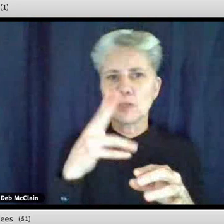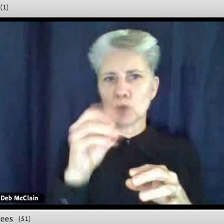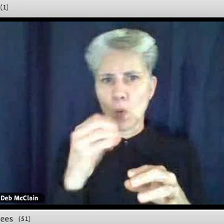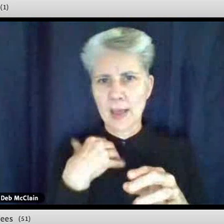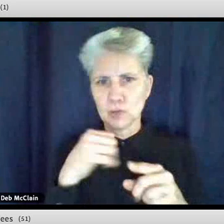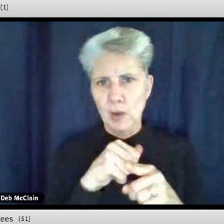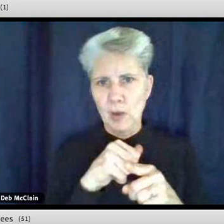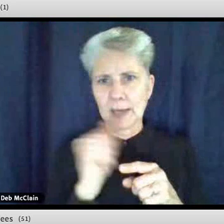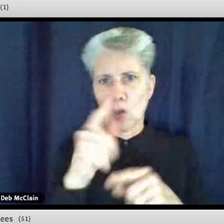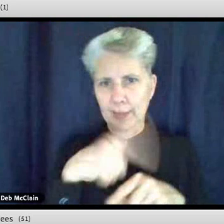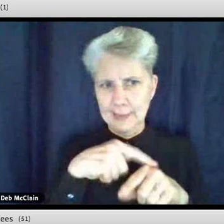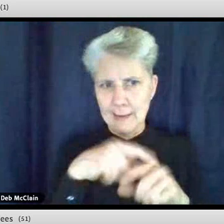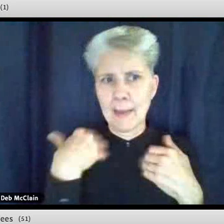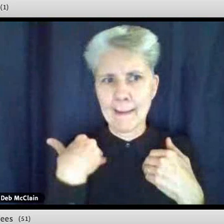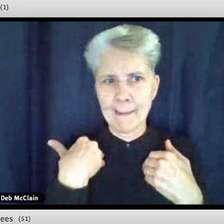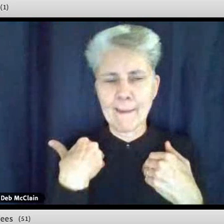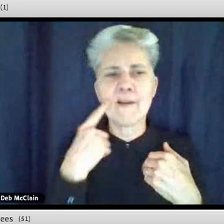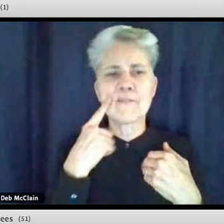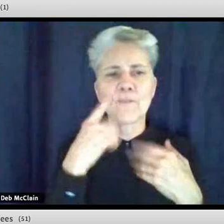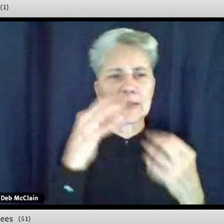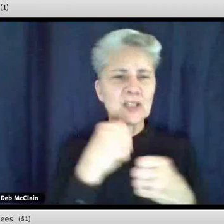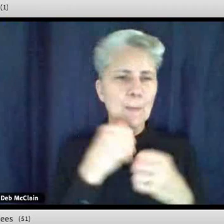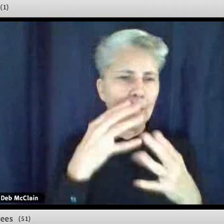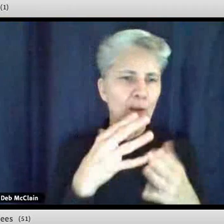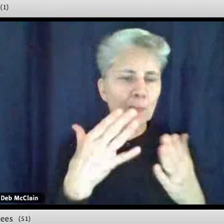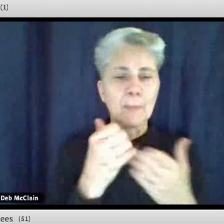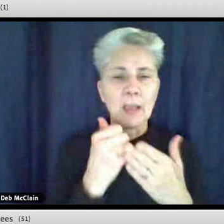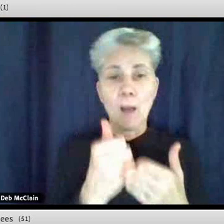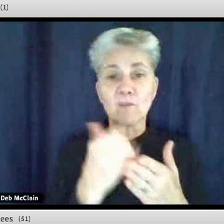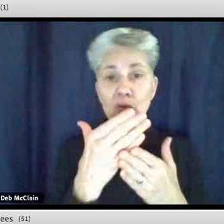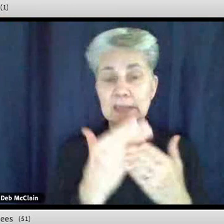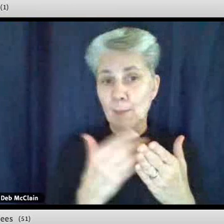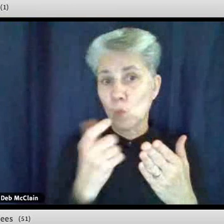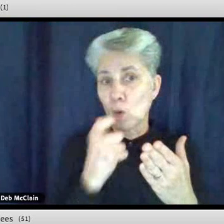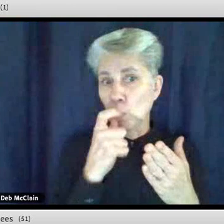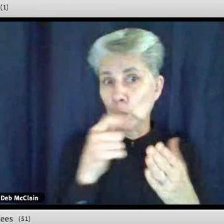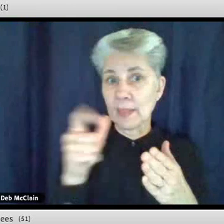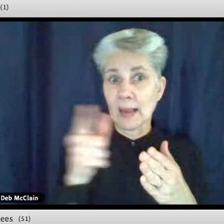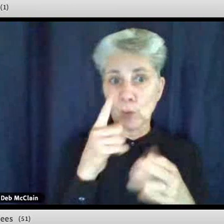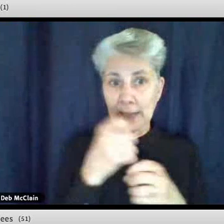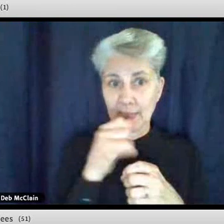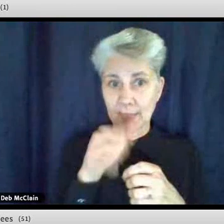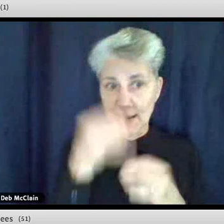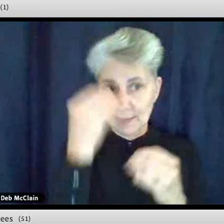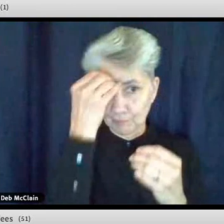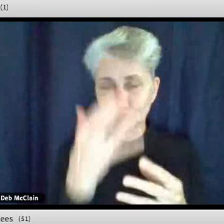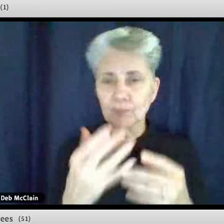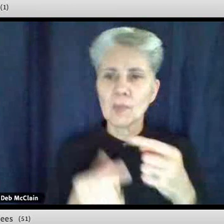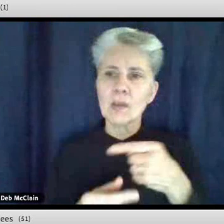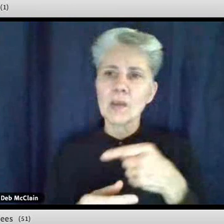some training available. The World Health Organization has training all the time for decision